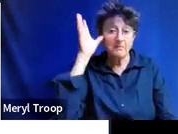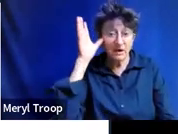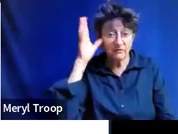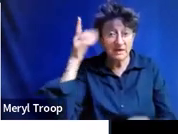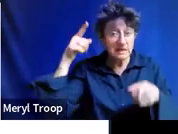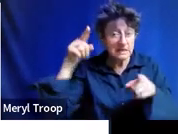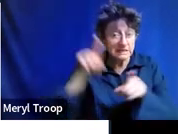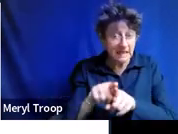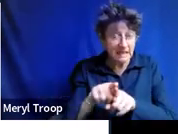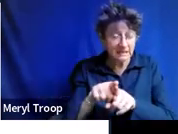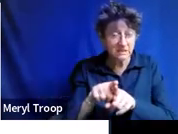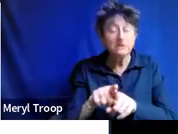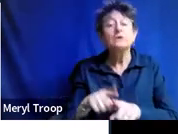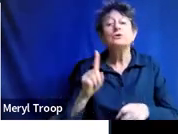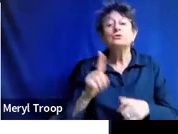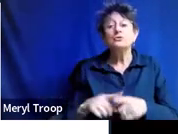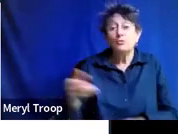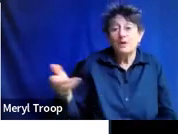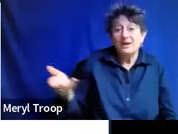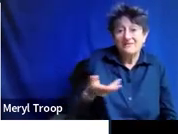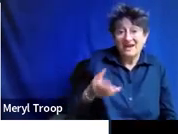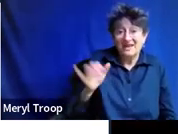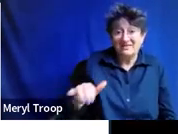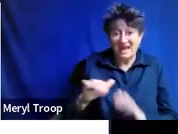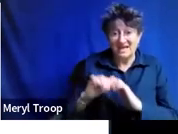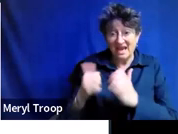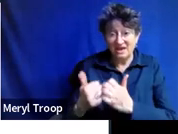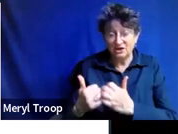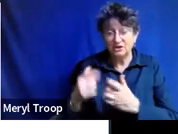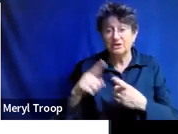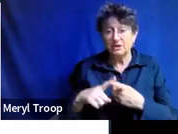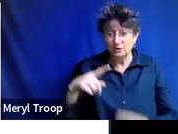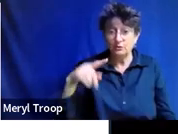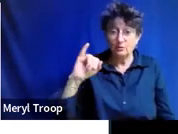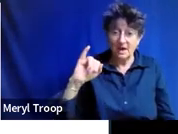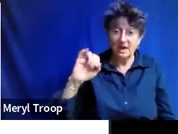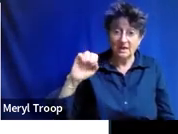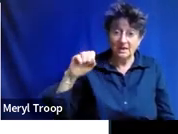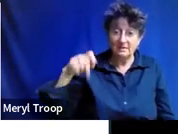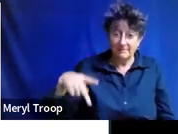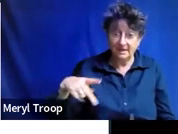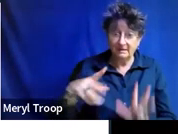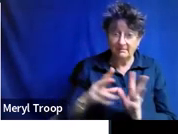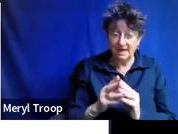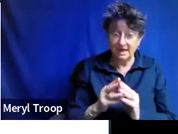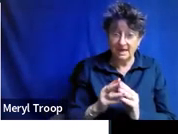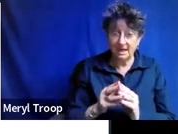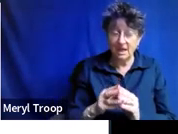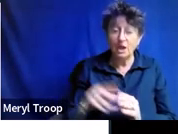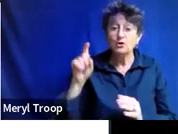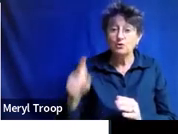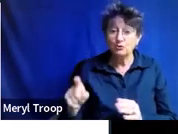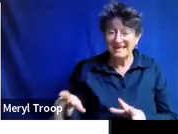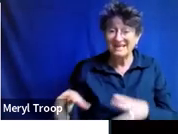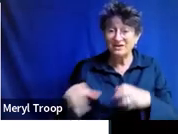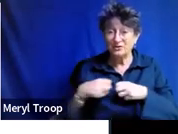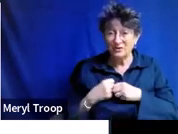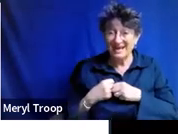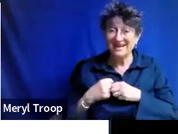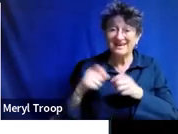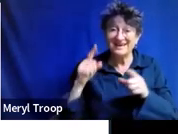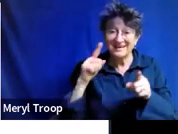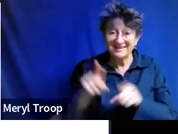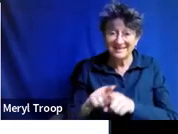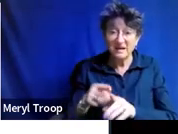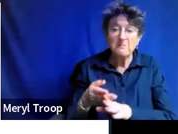invite that agency to the IEP meeting. And you need to get the consent before you send out the advanced